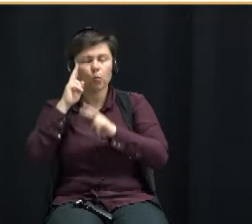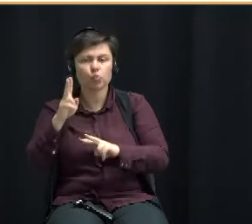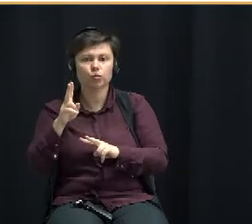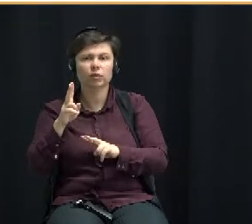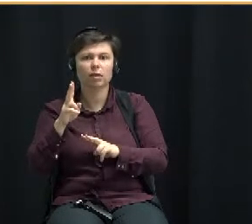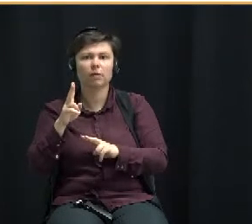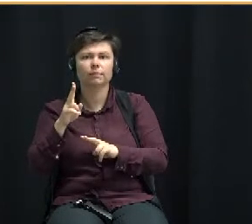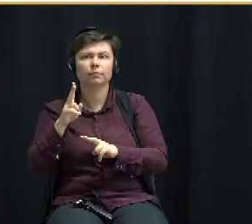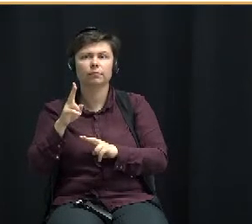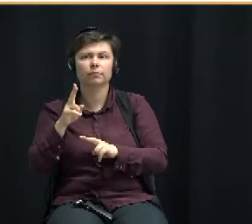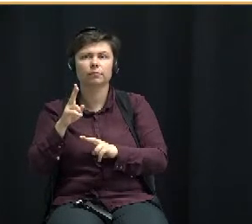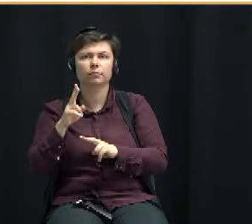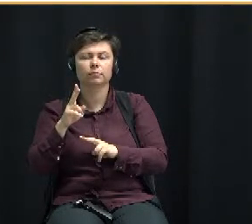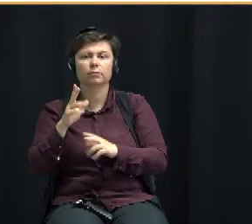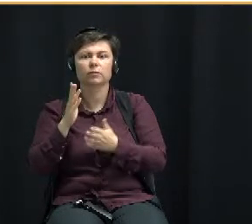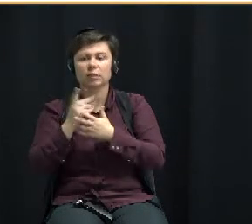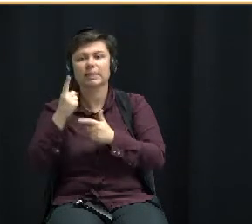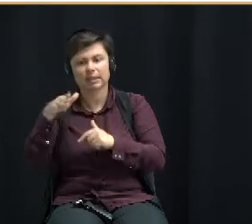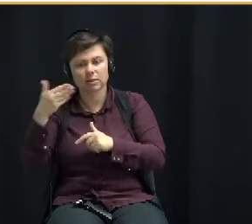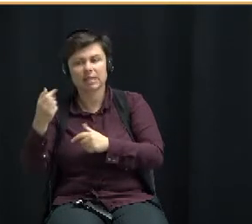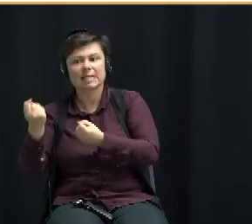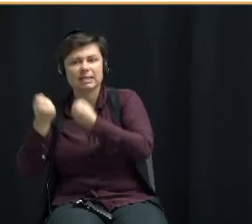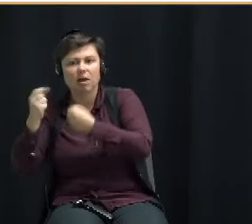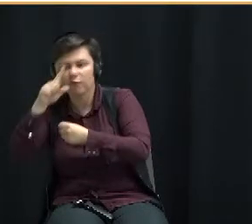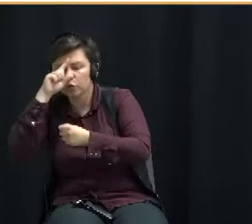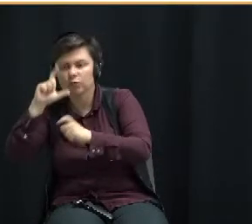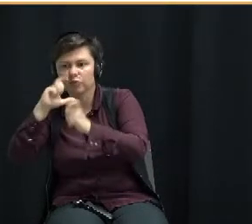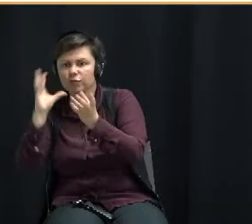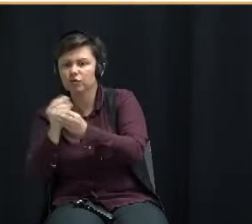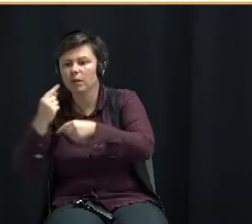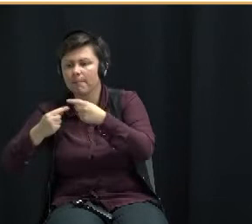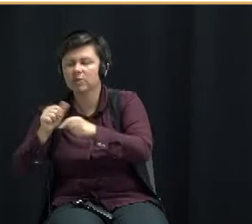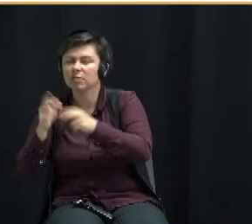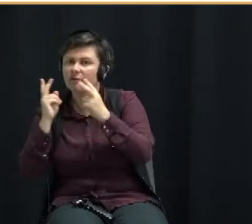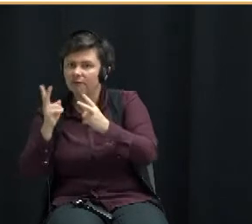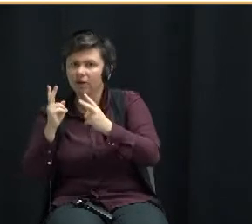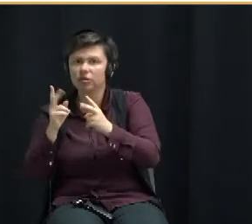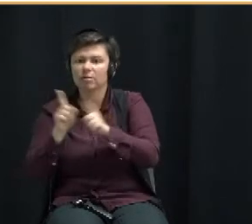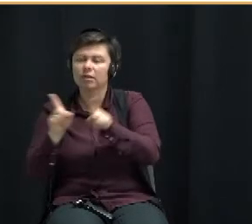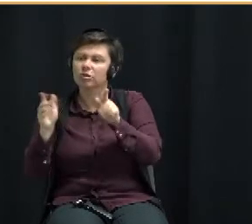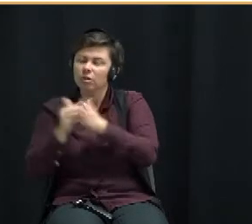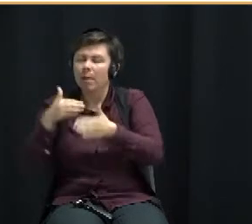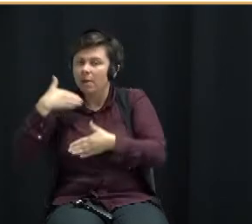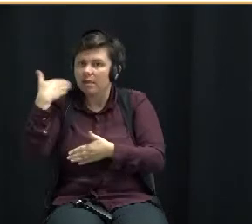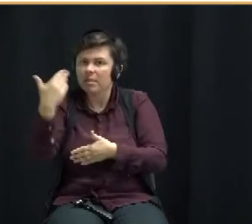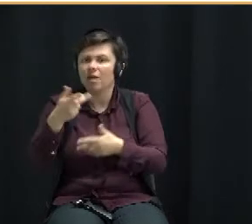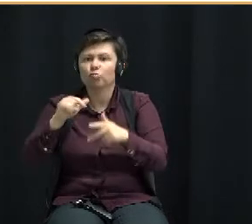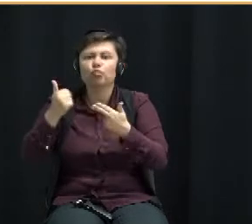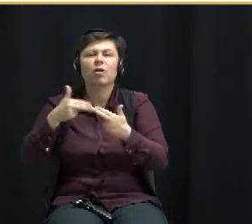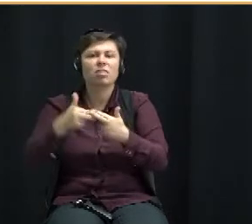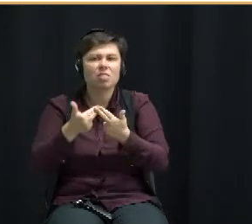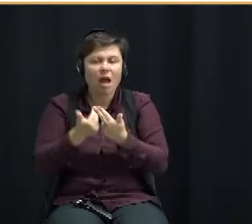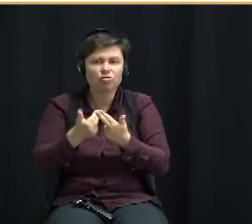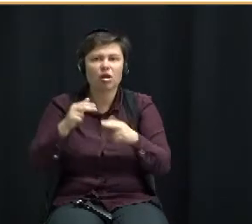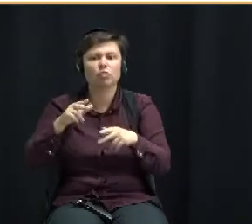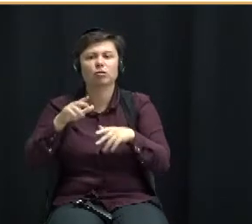And we always say that if you involve lead users, that is real people, not